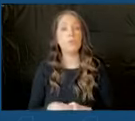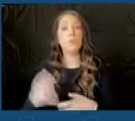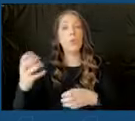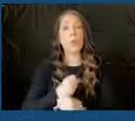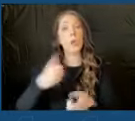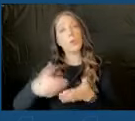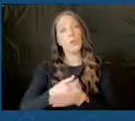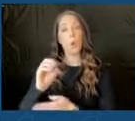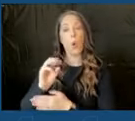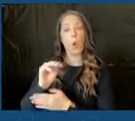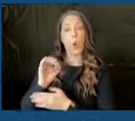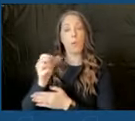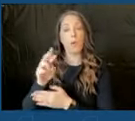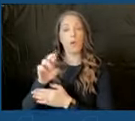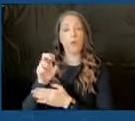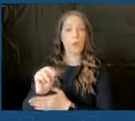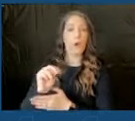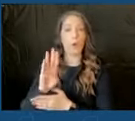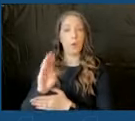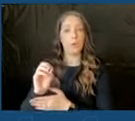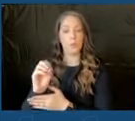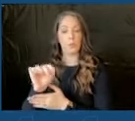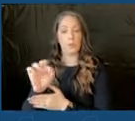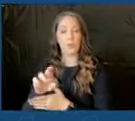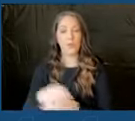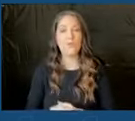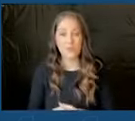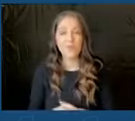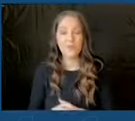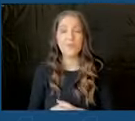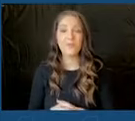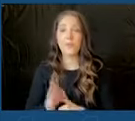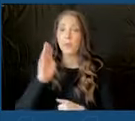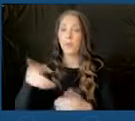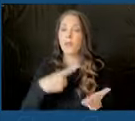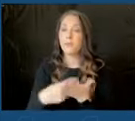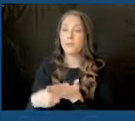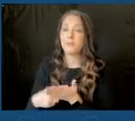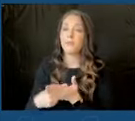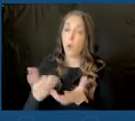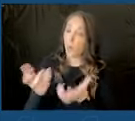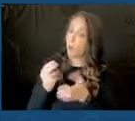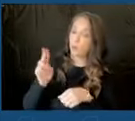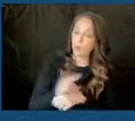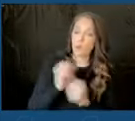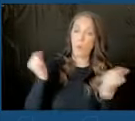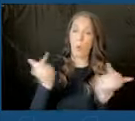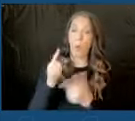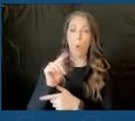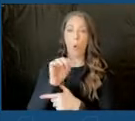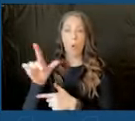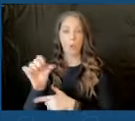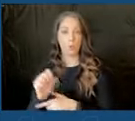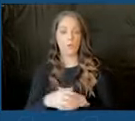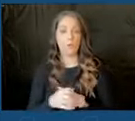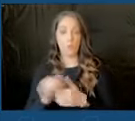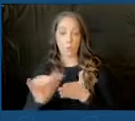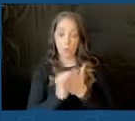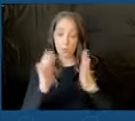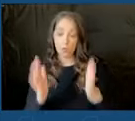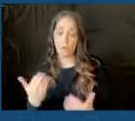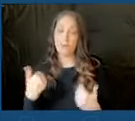booster. And we're also going to be talking about, you know, continuing to use every tool available to us. And as New Yorkers, we have one shared goal, and that is to